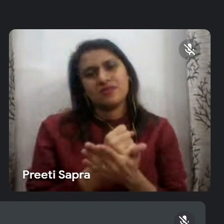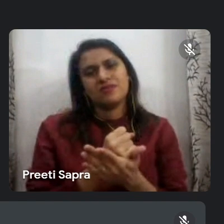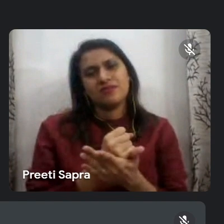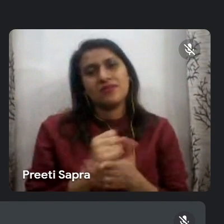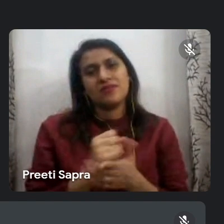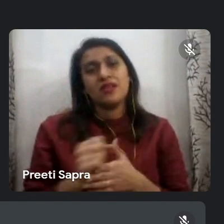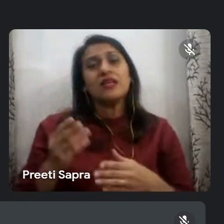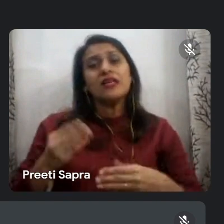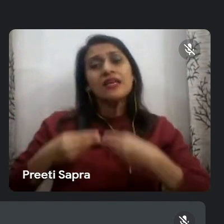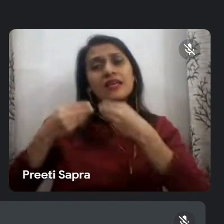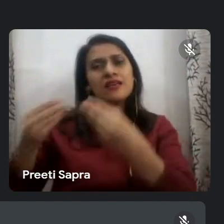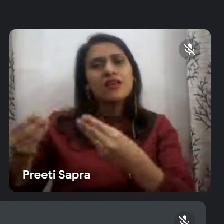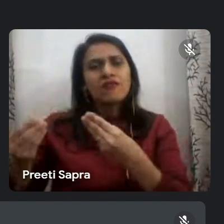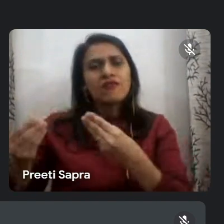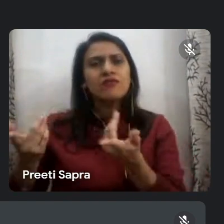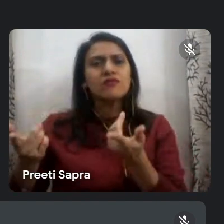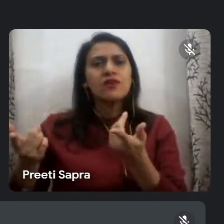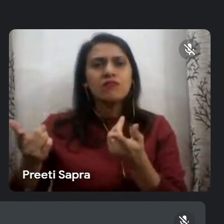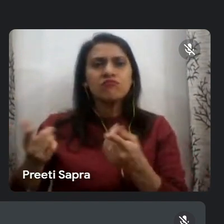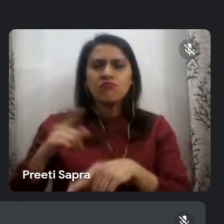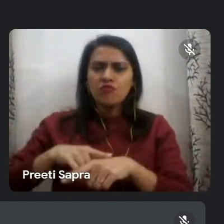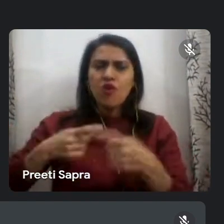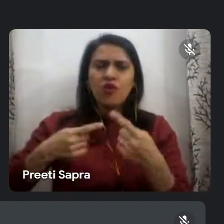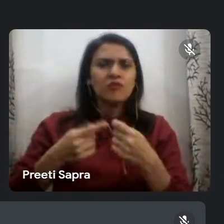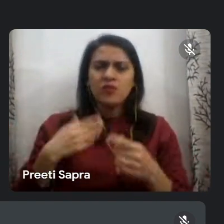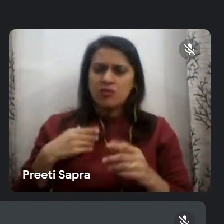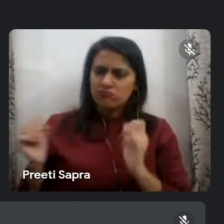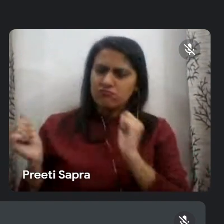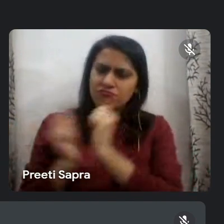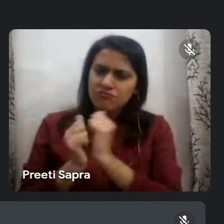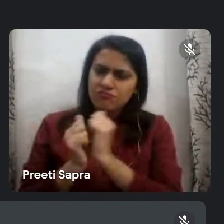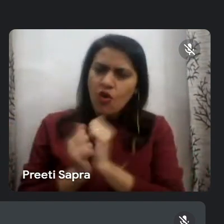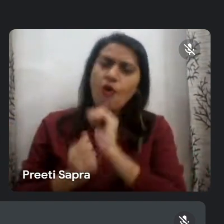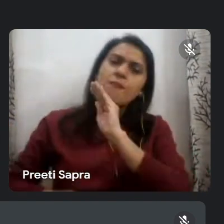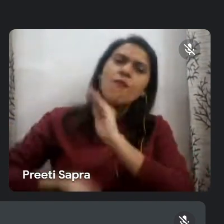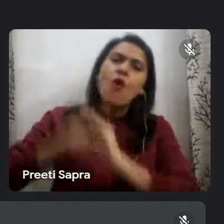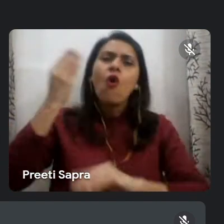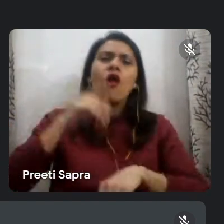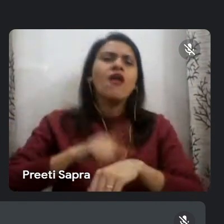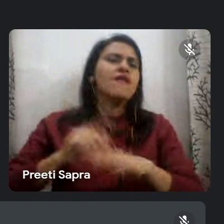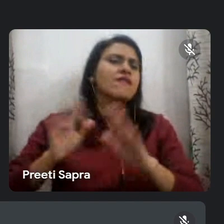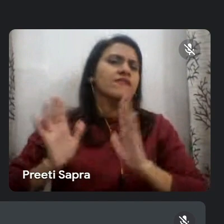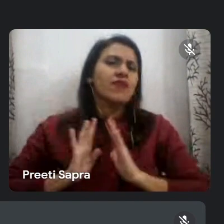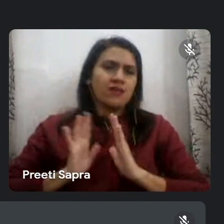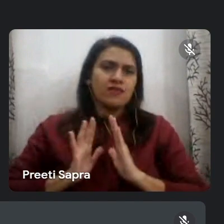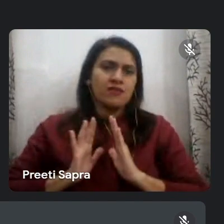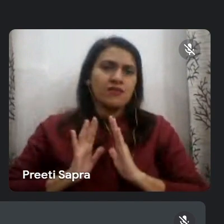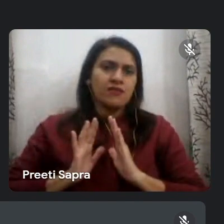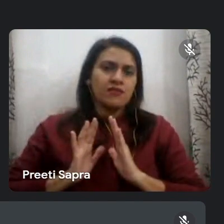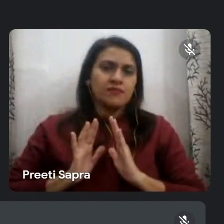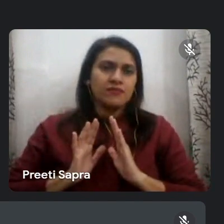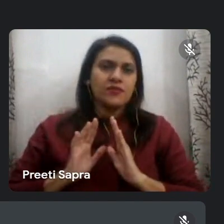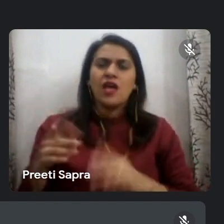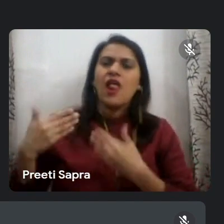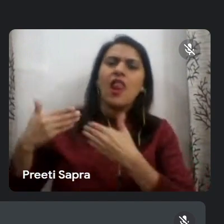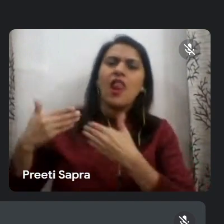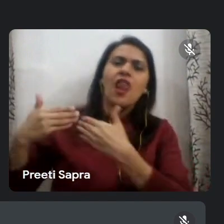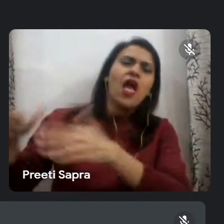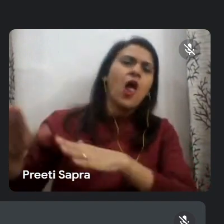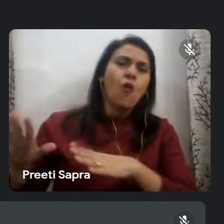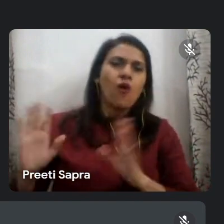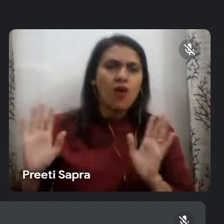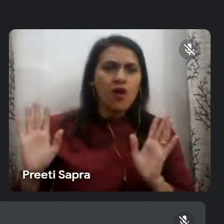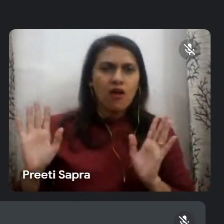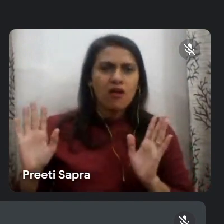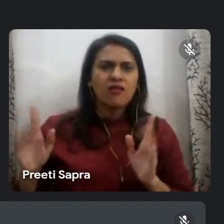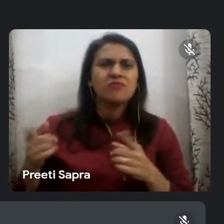some more time. If somebody wants more time, give them more time. It's okay, they'll come back. But don't be impulsive with them just because they're